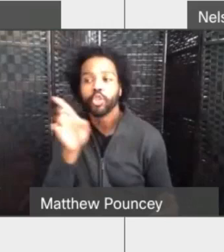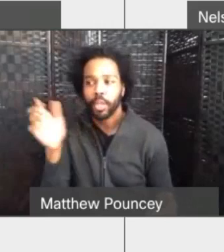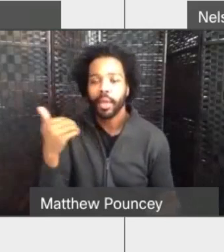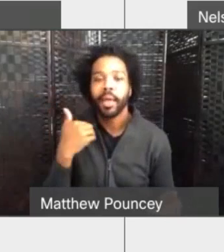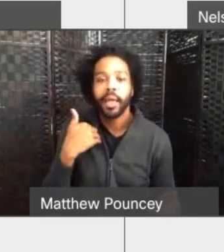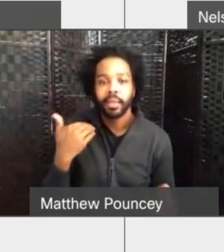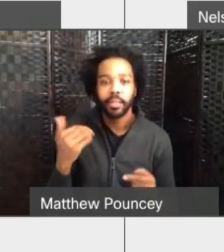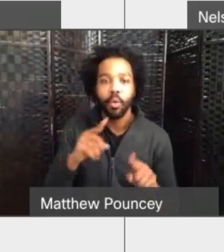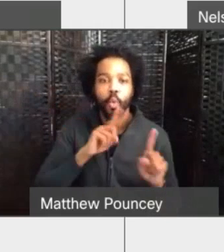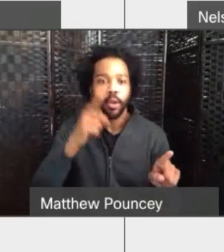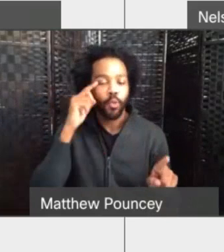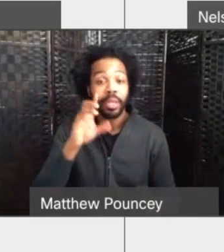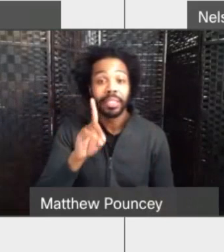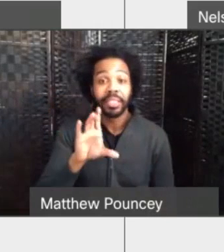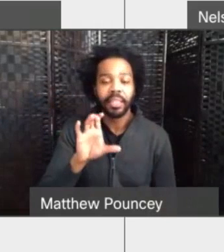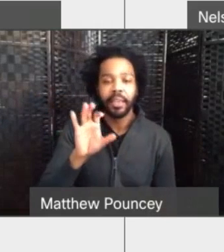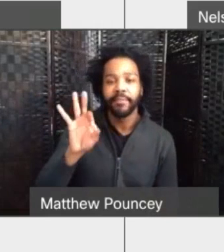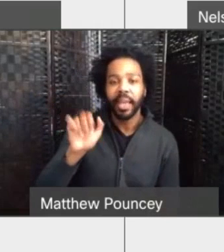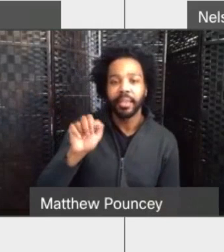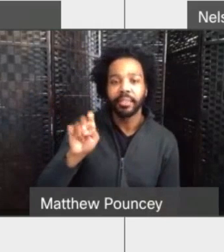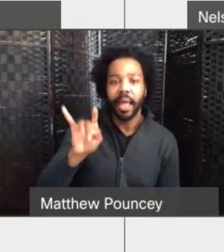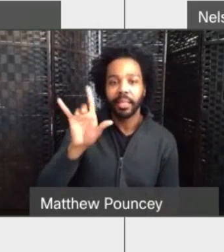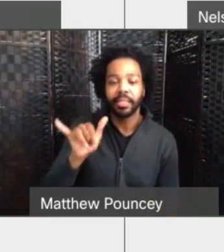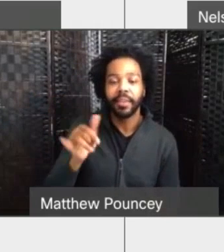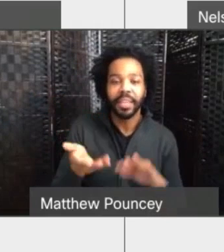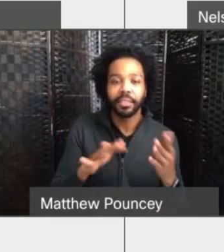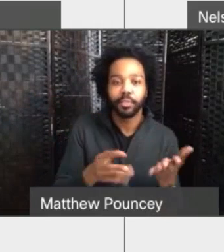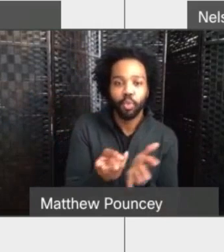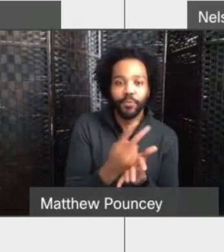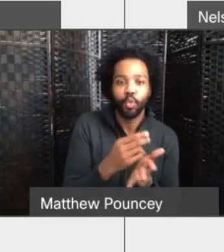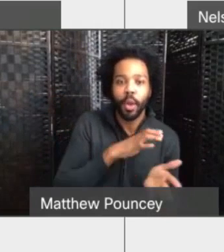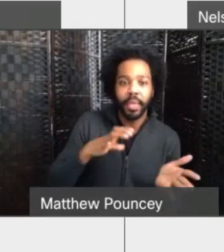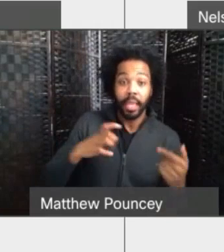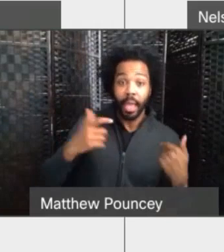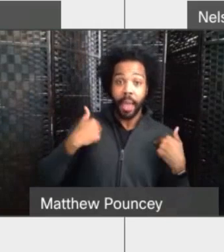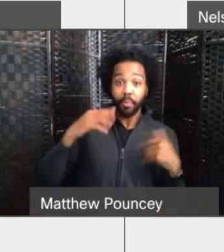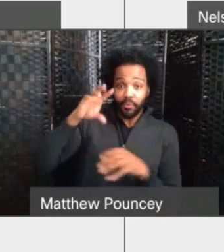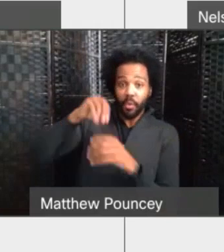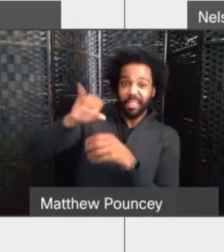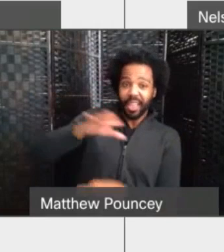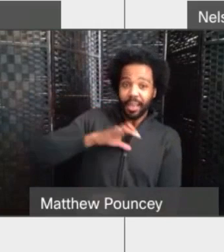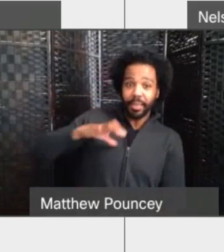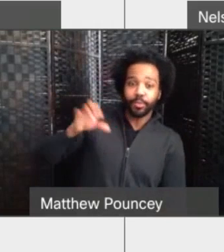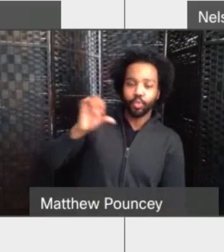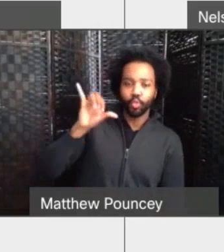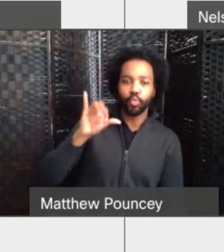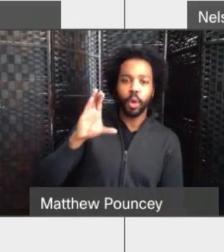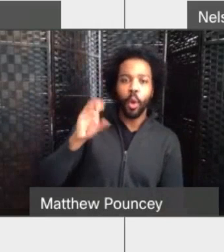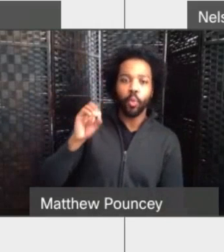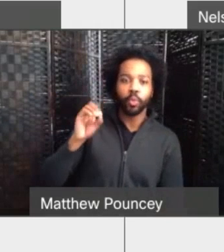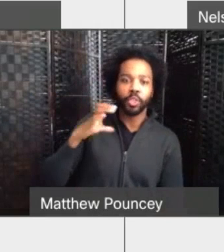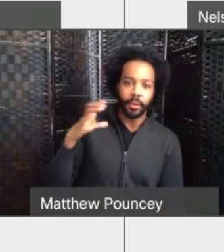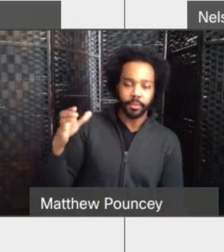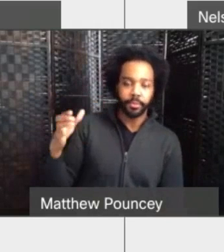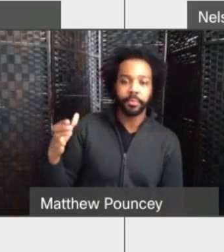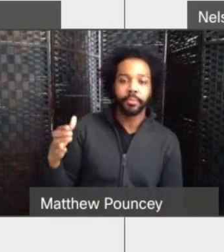Fatality Review Committee for people that we support, which I'm co-chair. So there's an investigation, there's a review